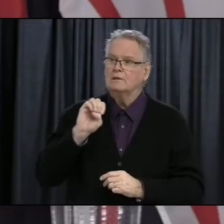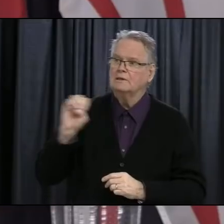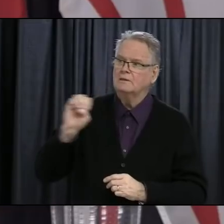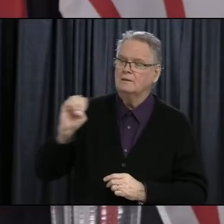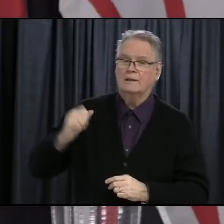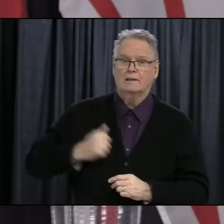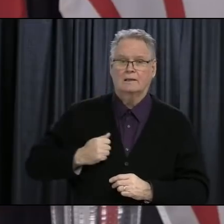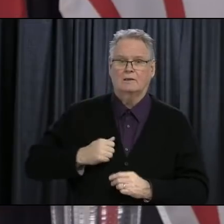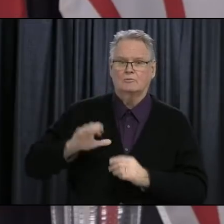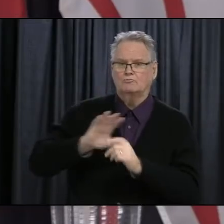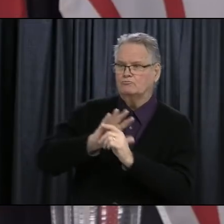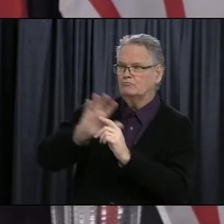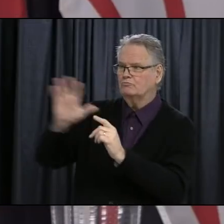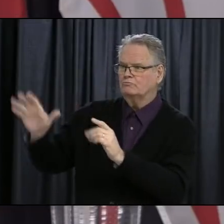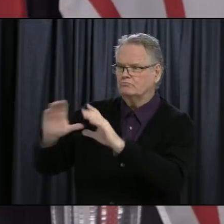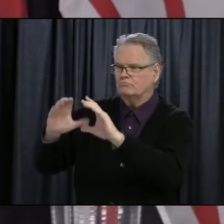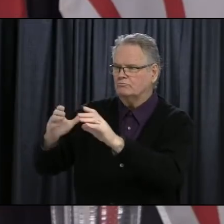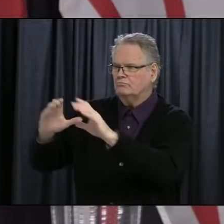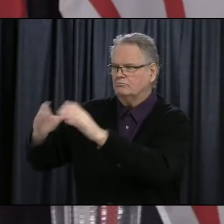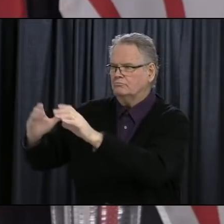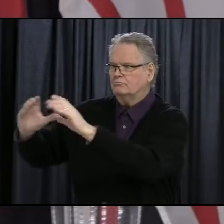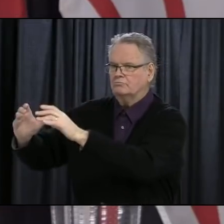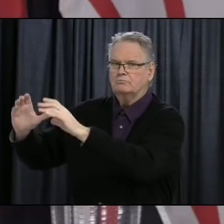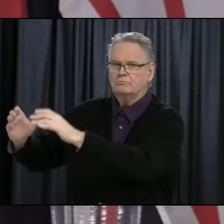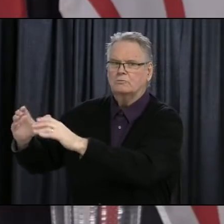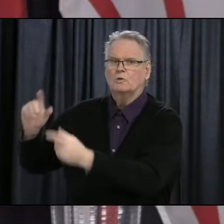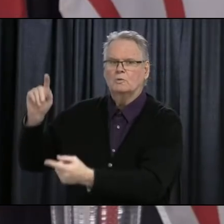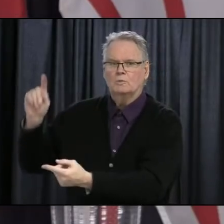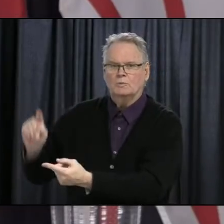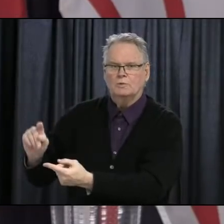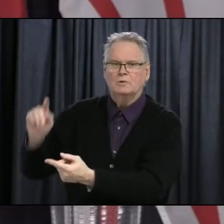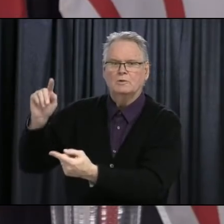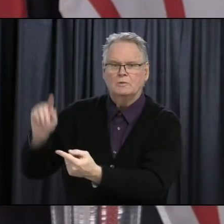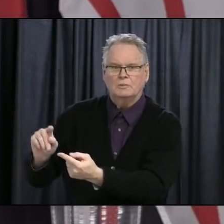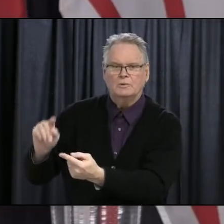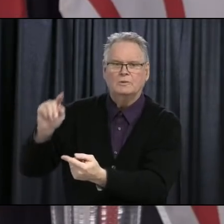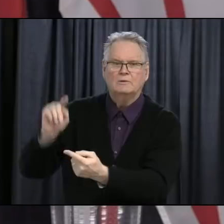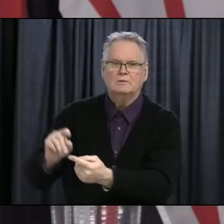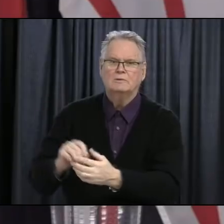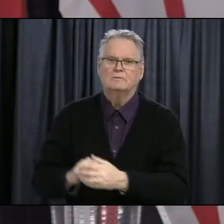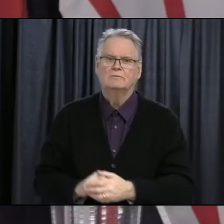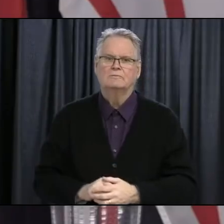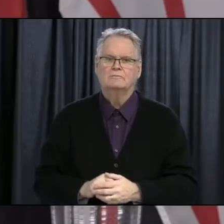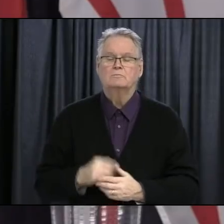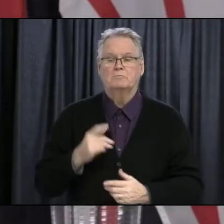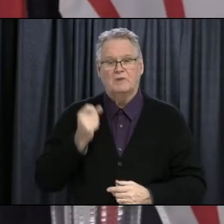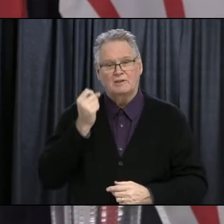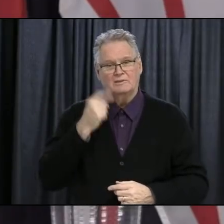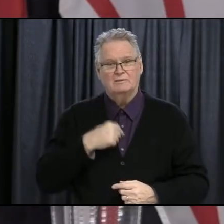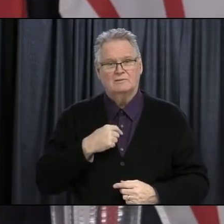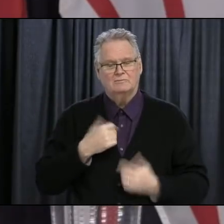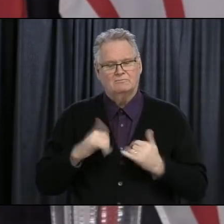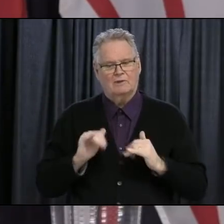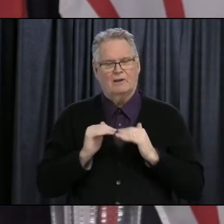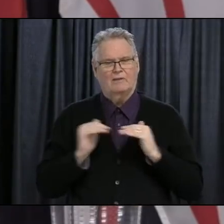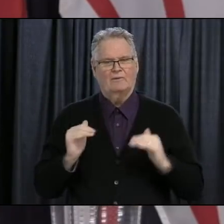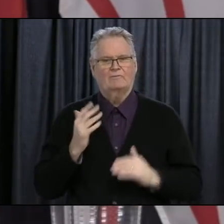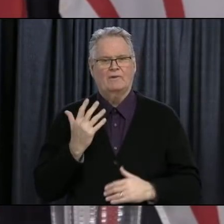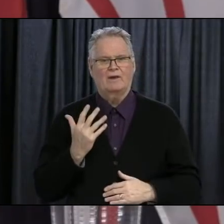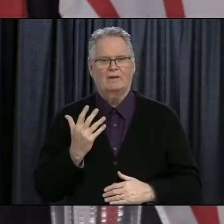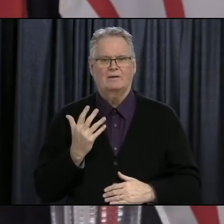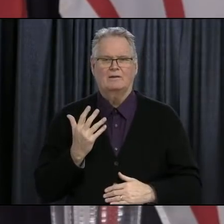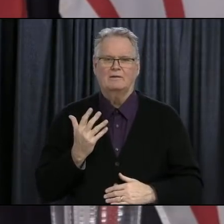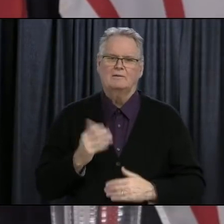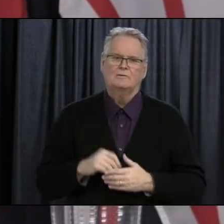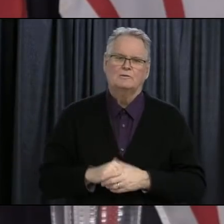Excuse me. These precautions are now taken because of how we know how community spread actually works. Other provinces have seen in our